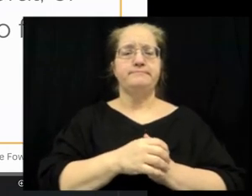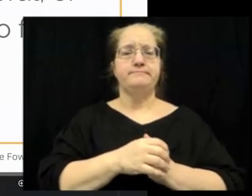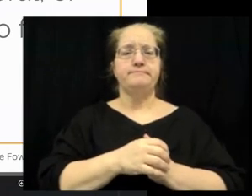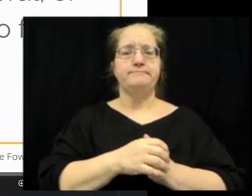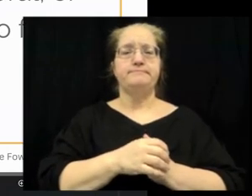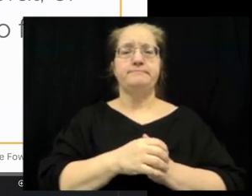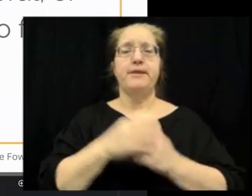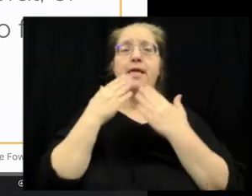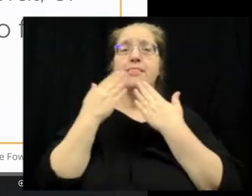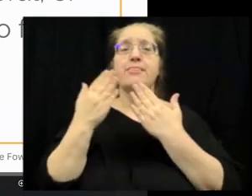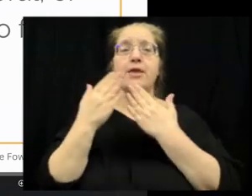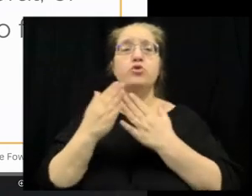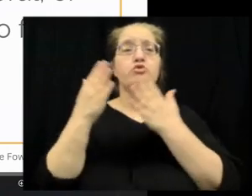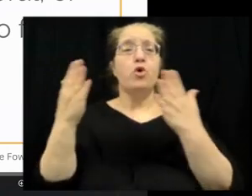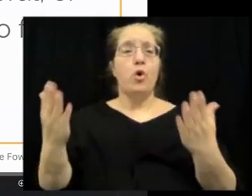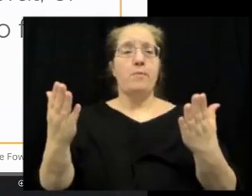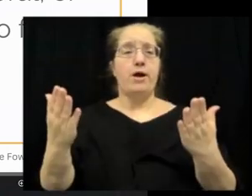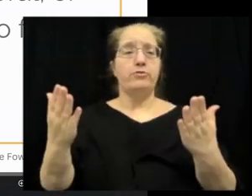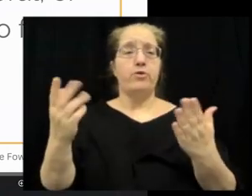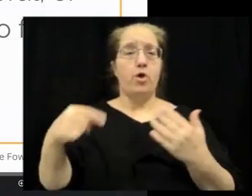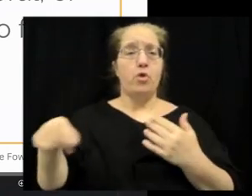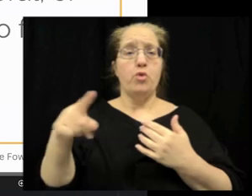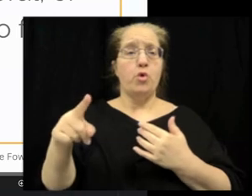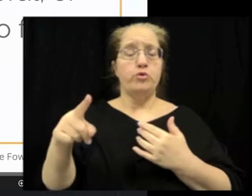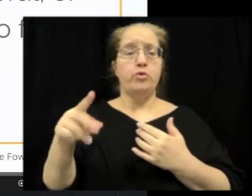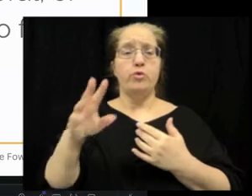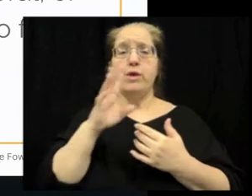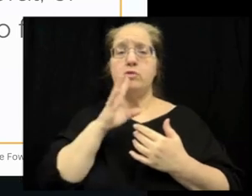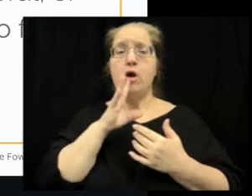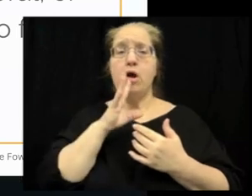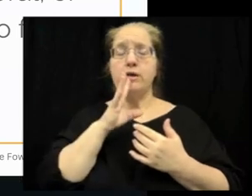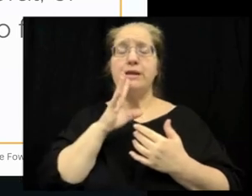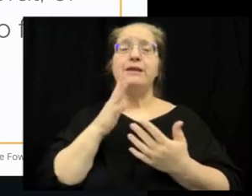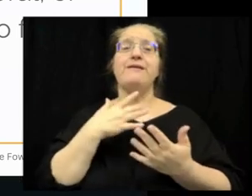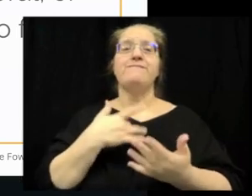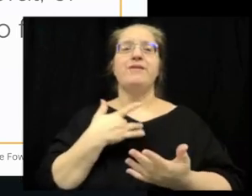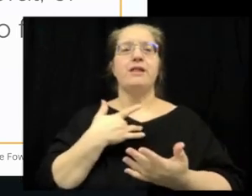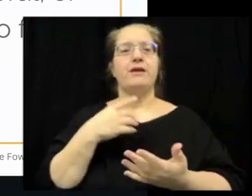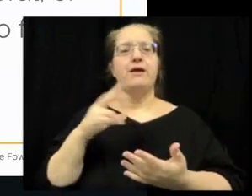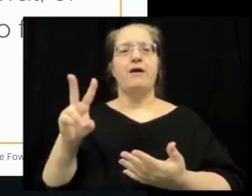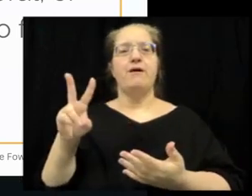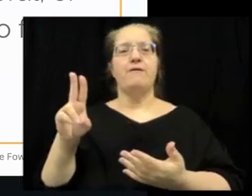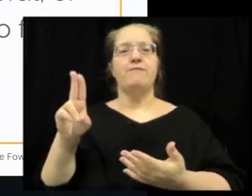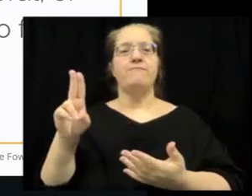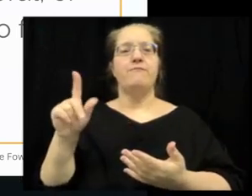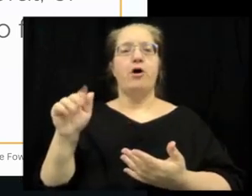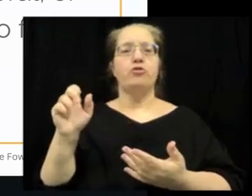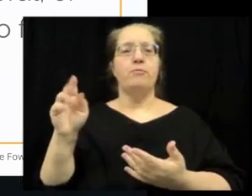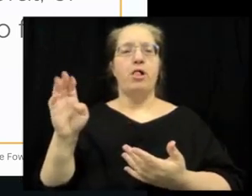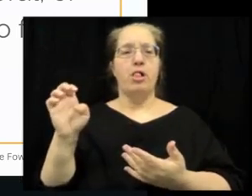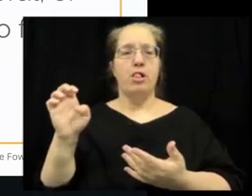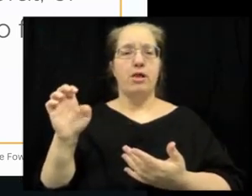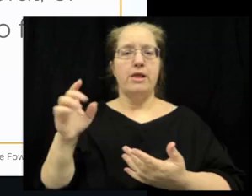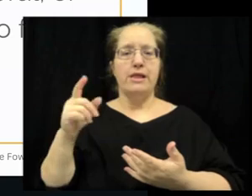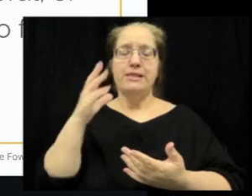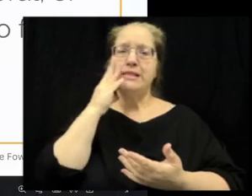All right. Well, thank you so much for those of you that shared and being vulnerable. It is an experience as a parent that can create